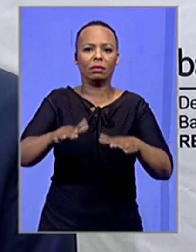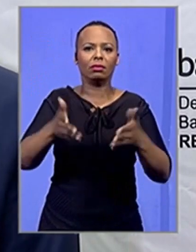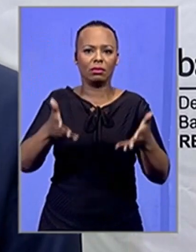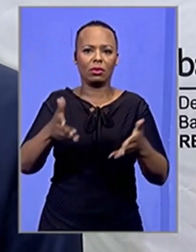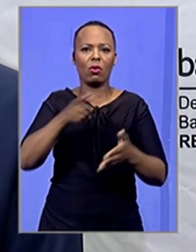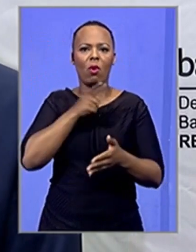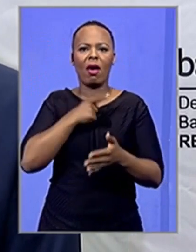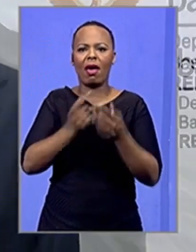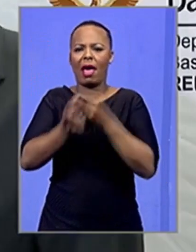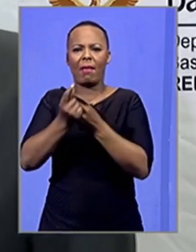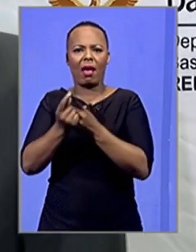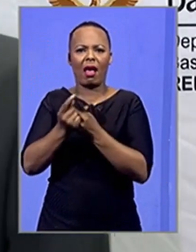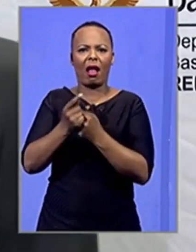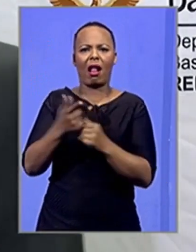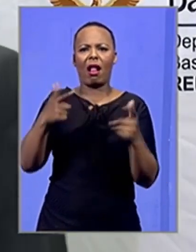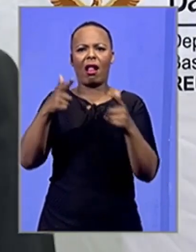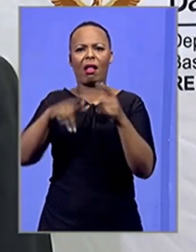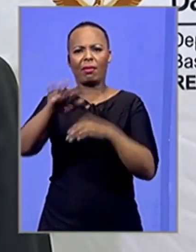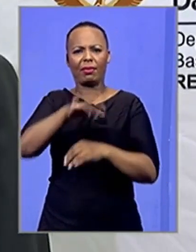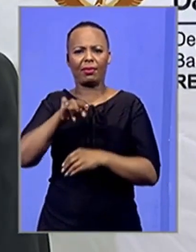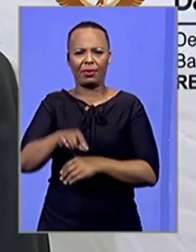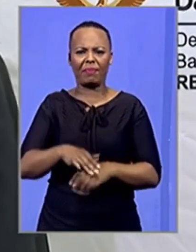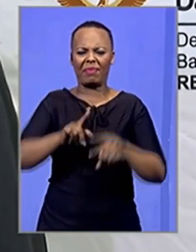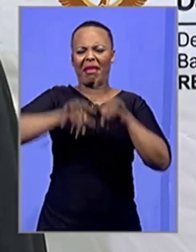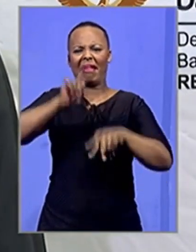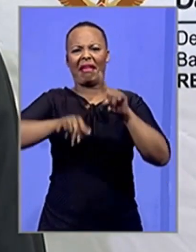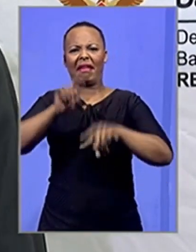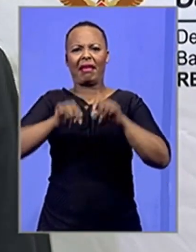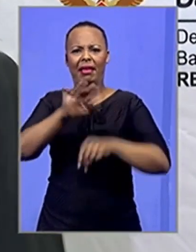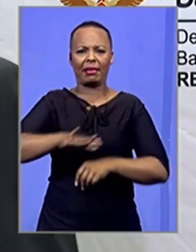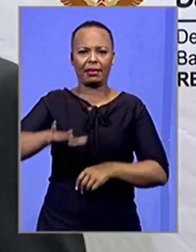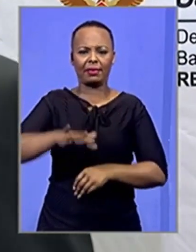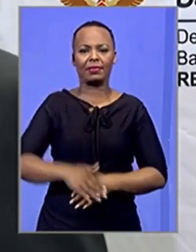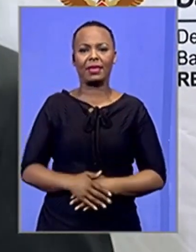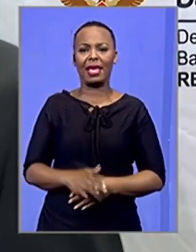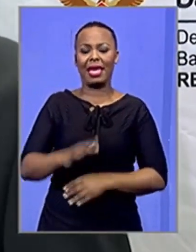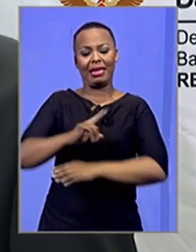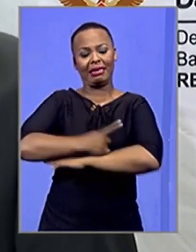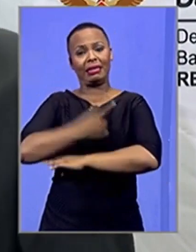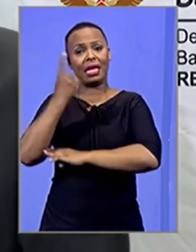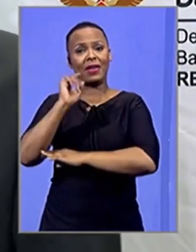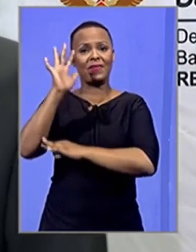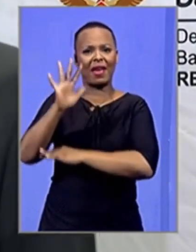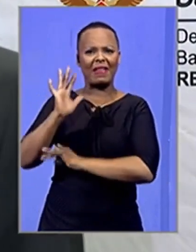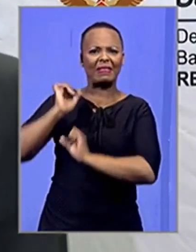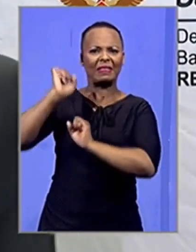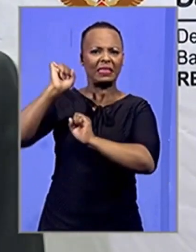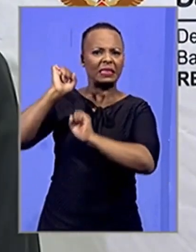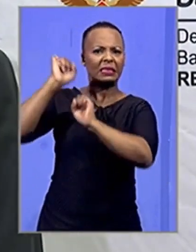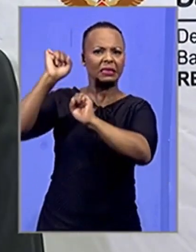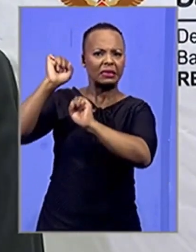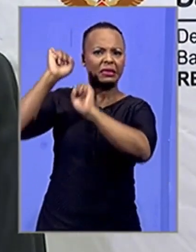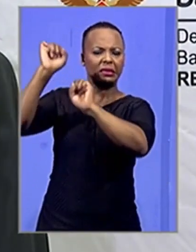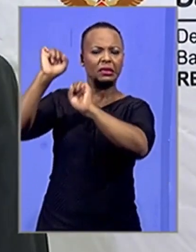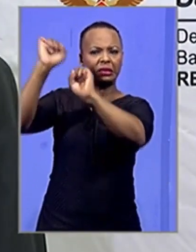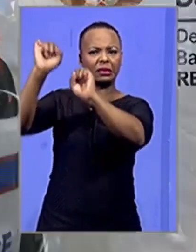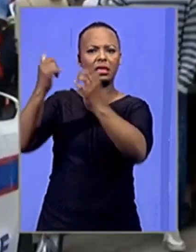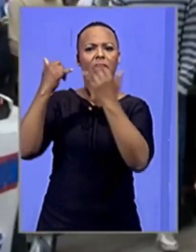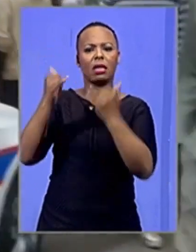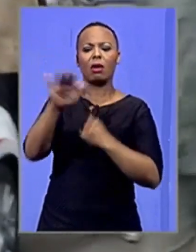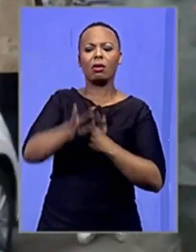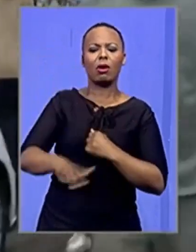shooting incidents. For possibly each of the last 5 days, we've had protest action in at least one